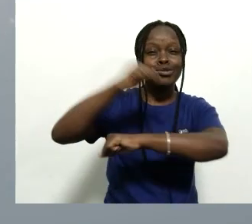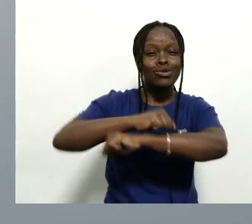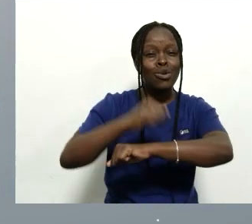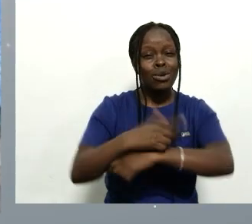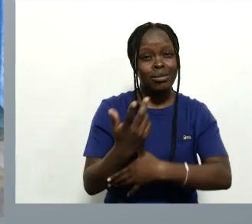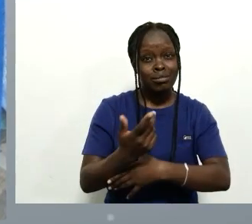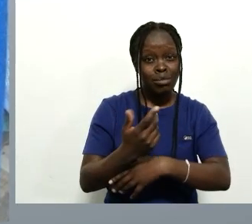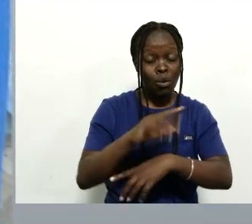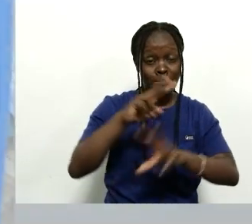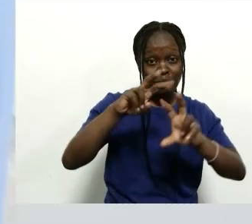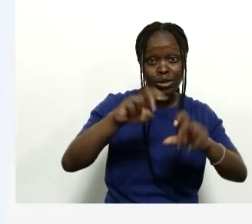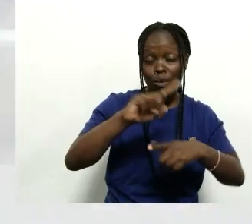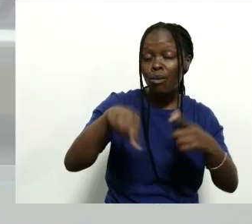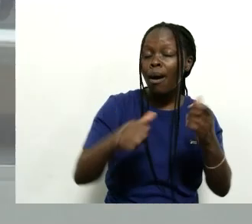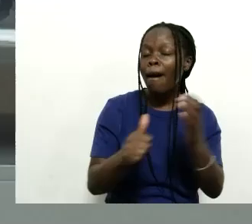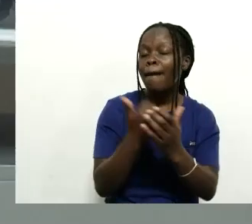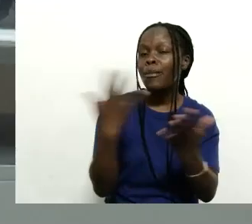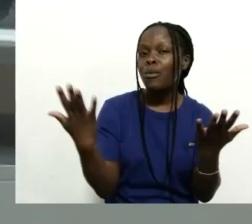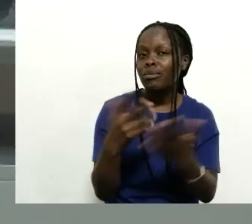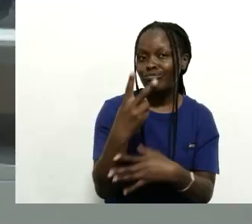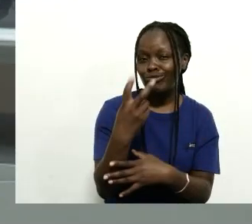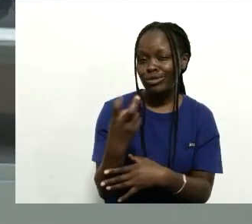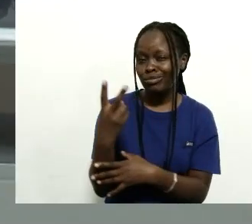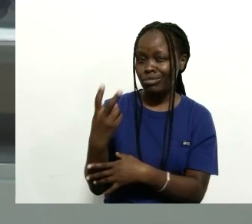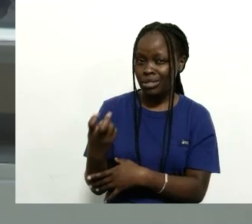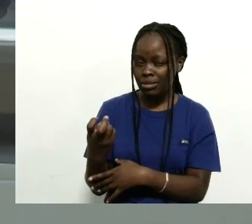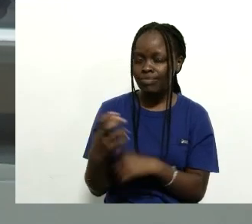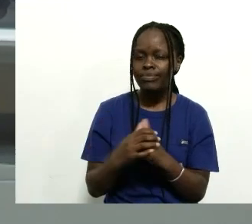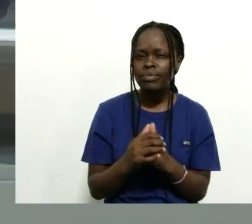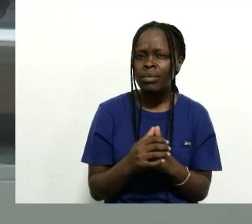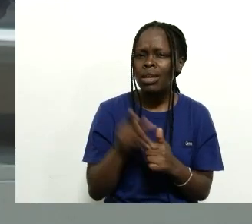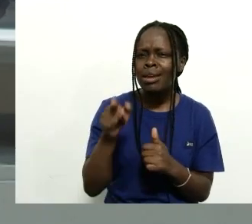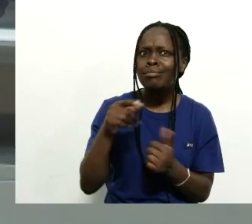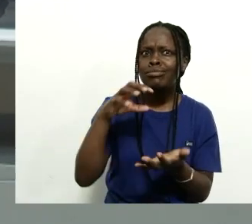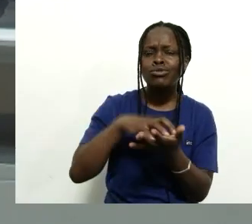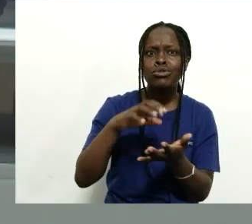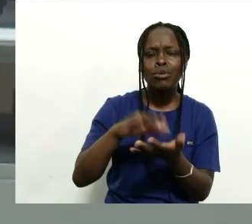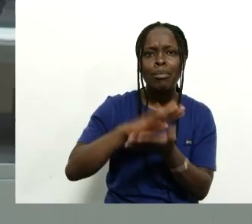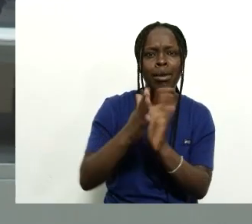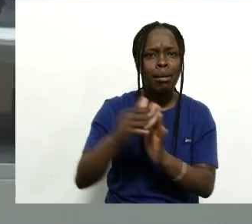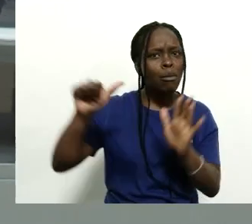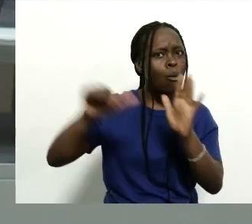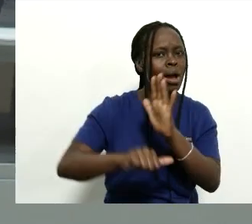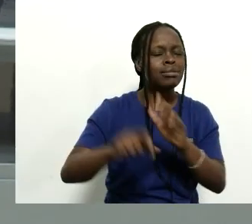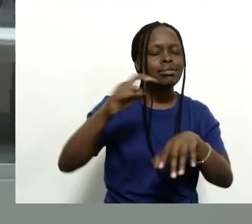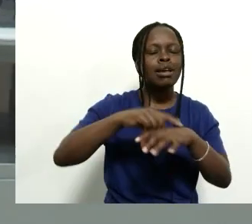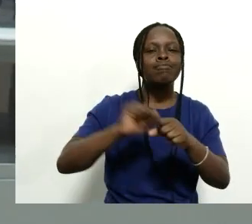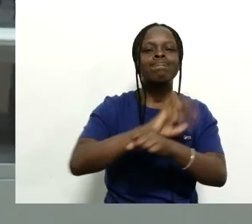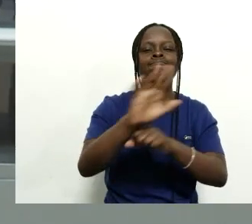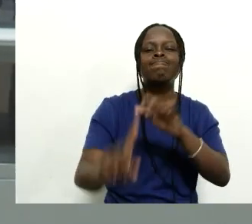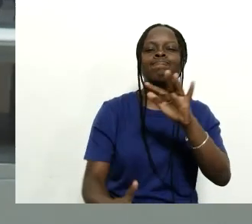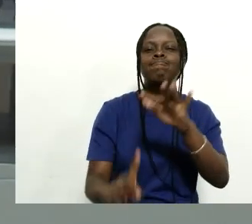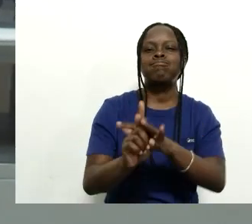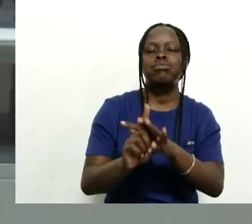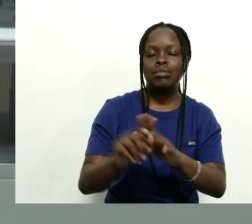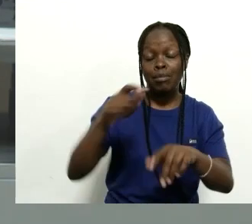children initiative study conducted in Kenya in 2020. The situation was worsened due to the impact of COVID-19-related school closures, followed